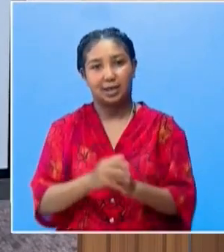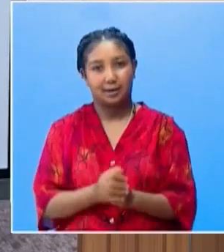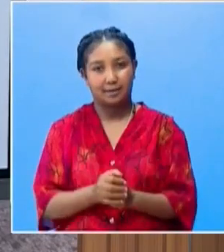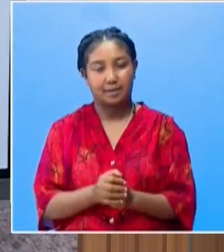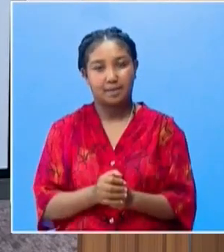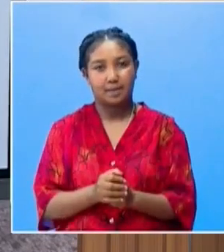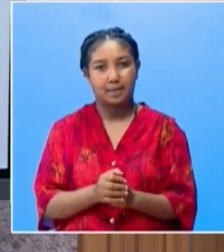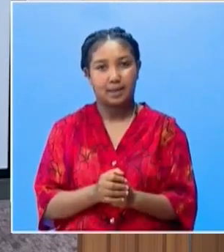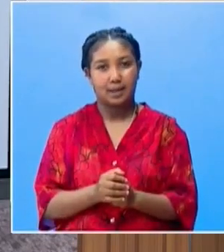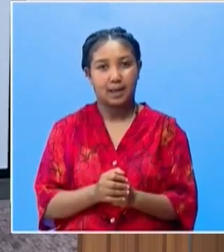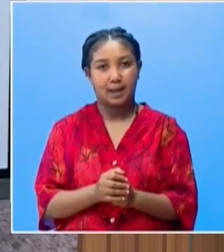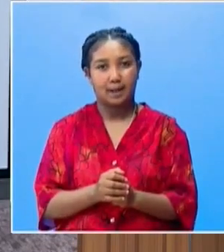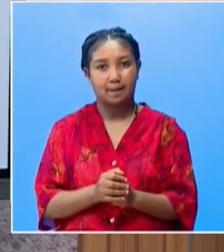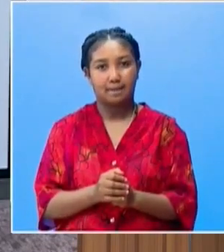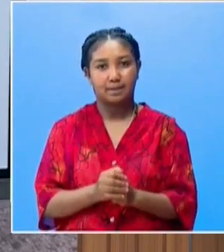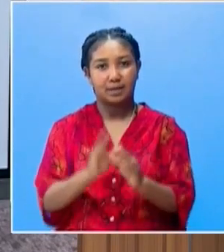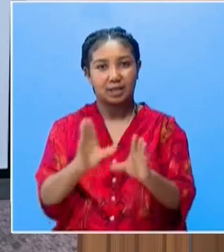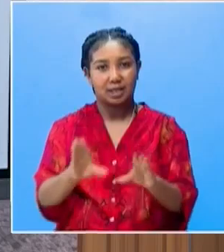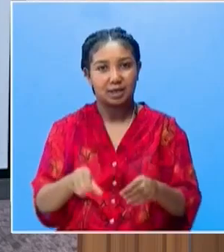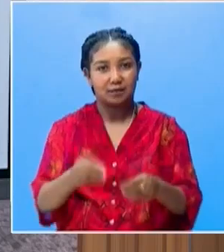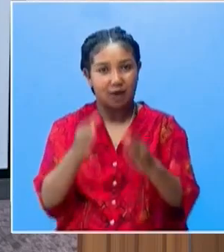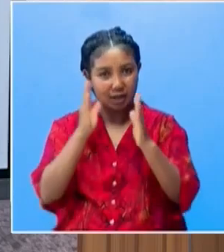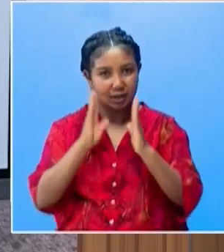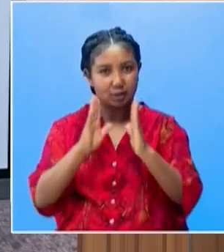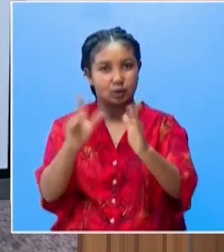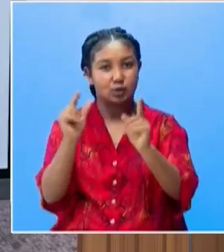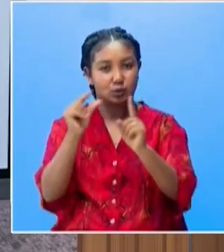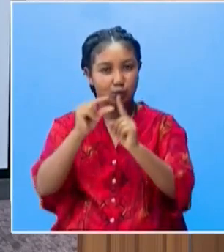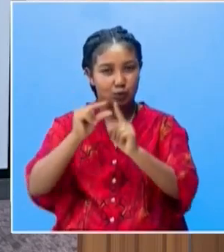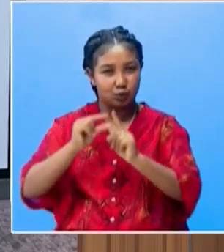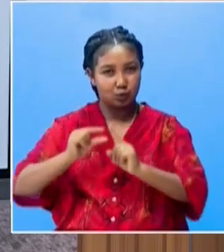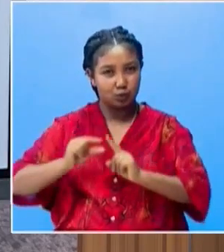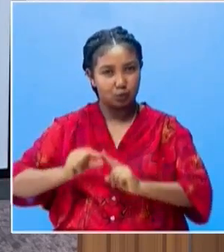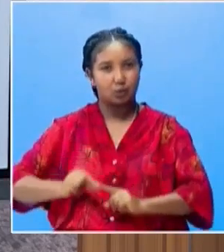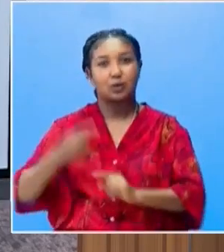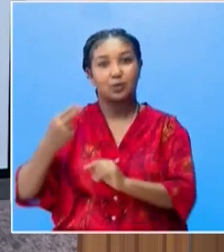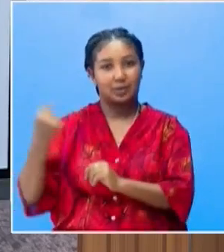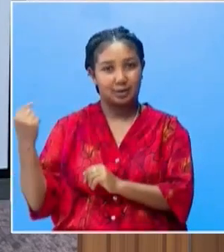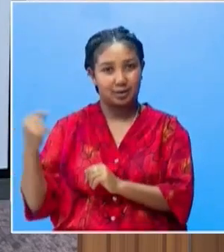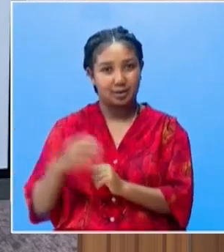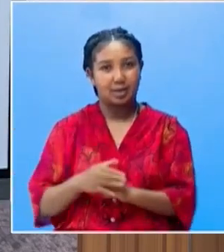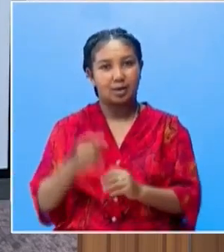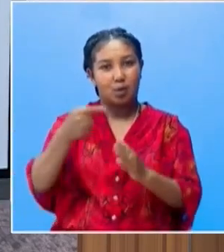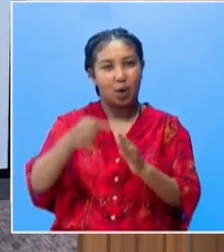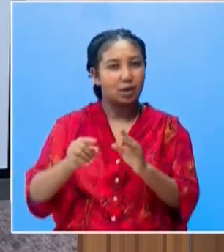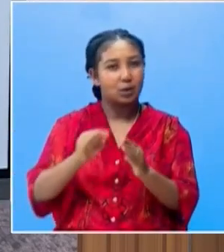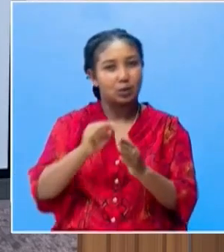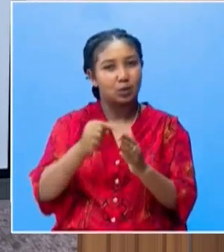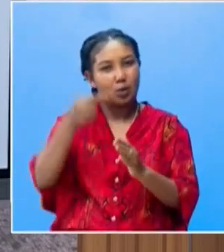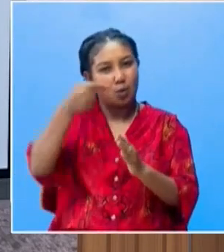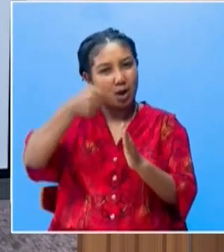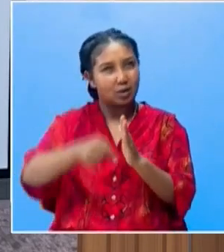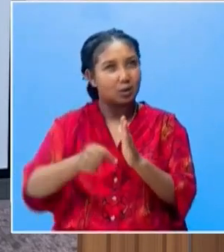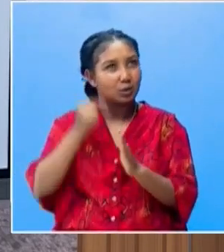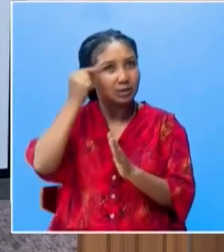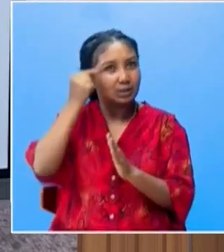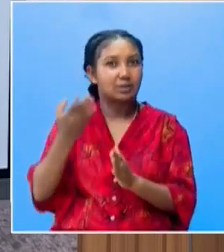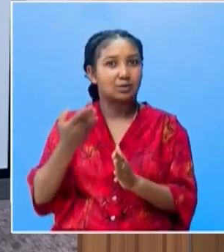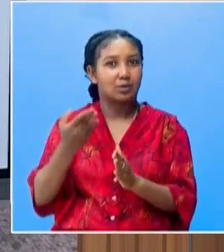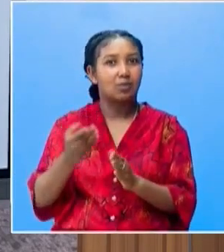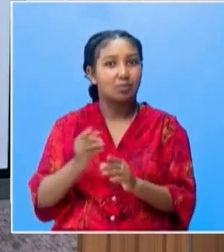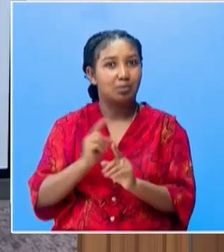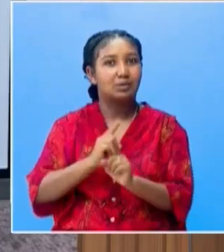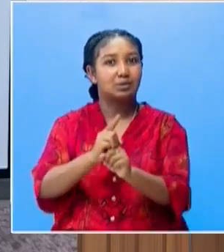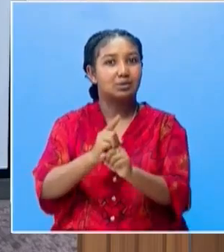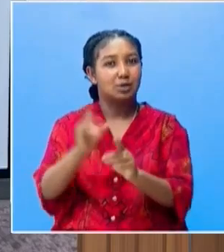Okay? Give an attention to the words that we were using. What do you think? I think